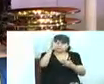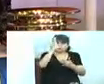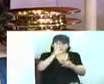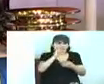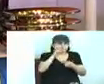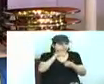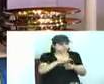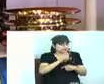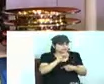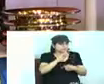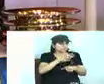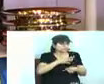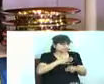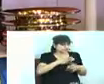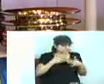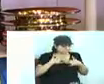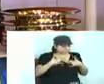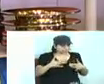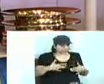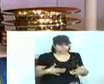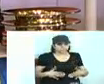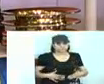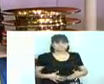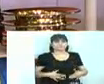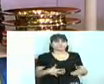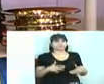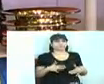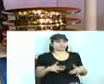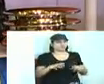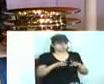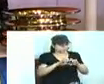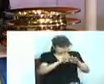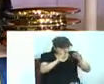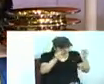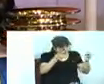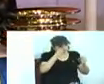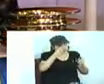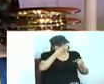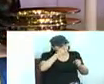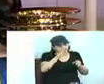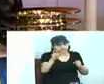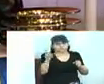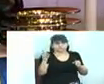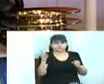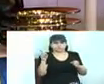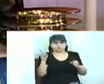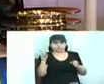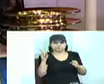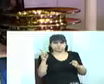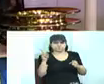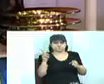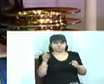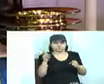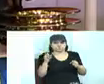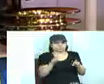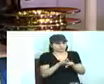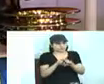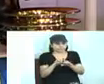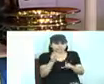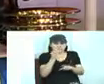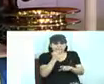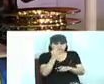"This is my body. It was broken for you. And as you eat